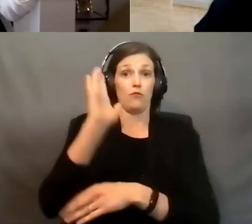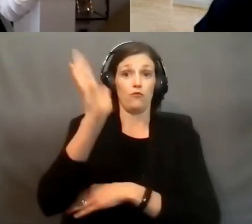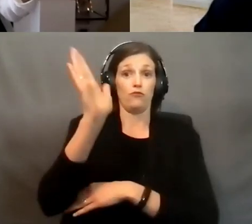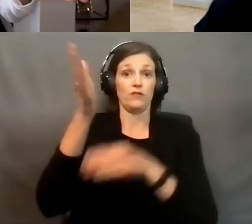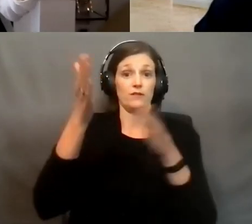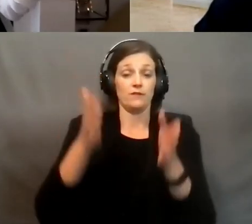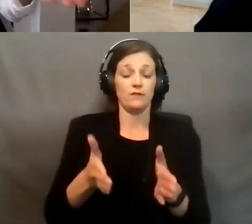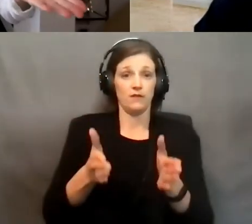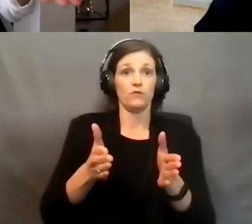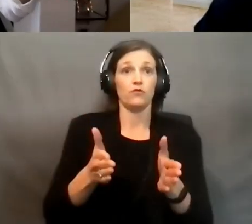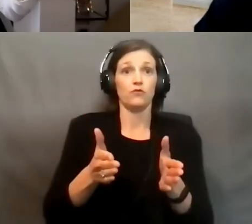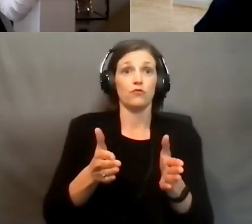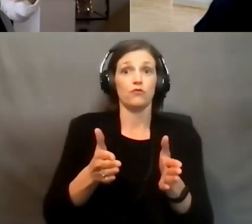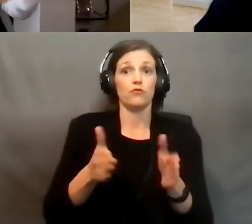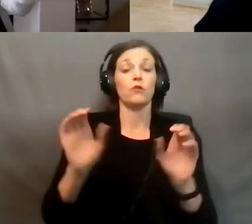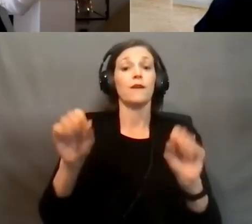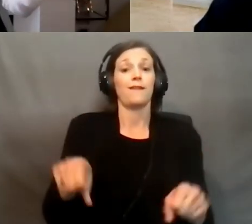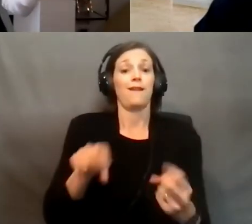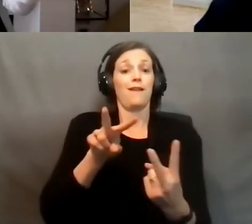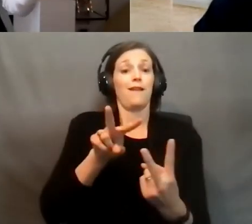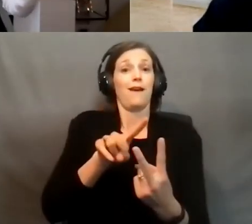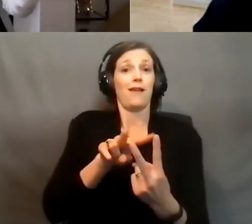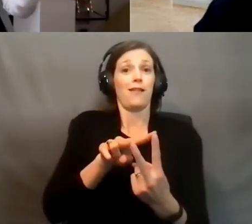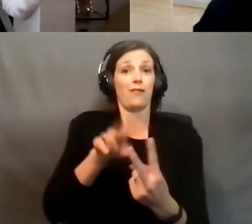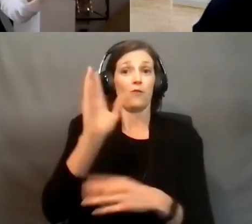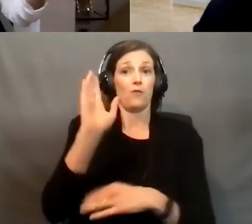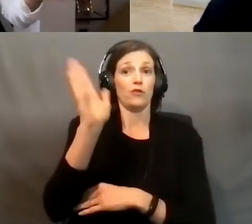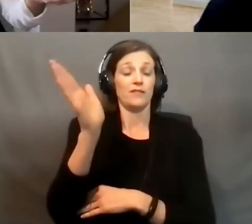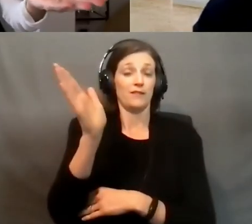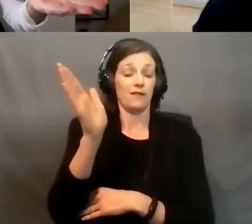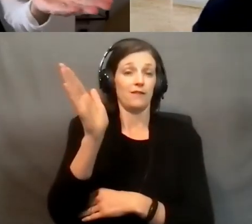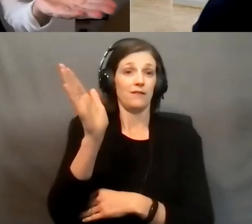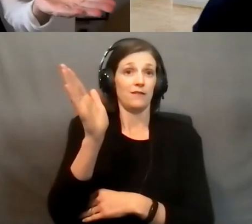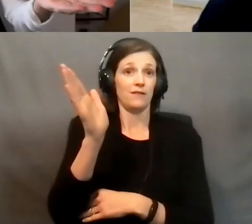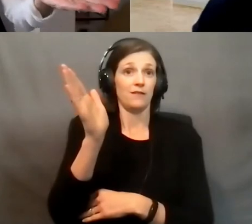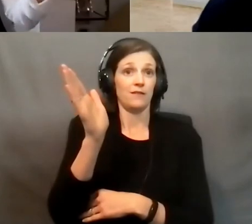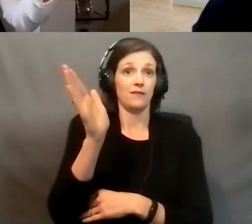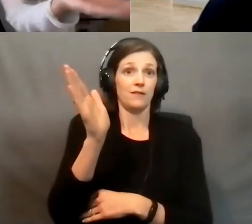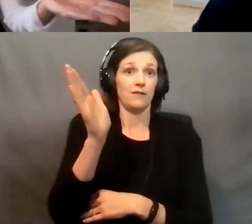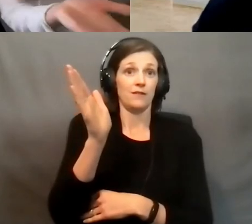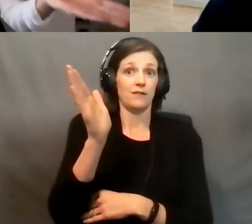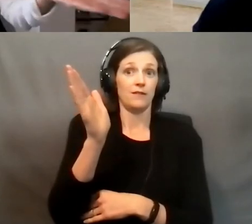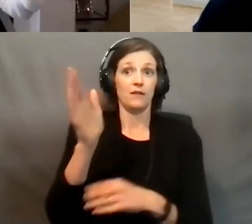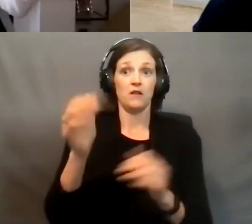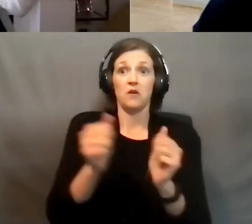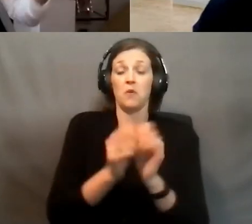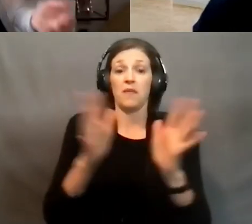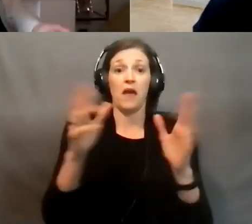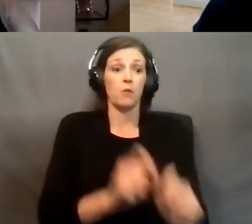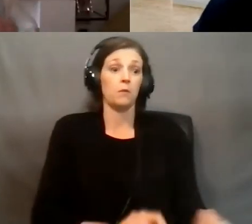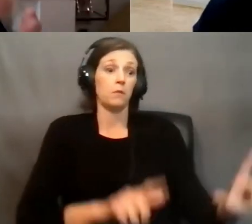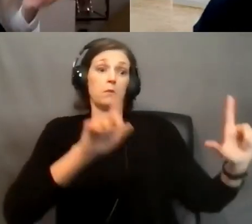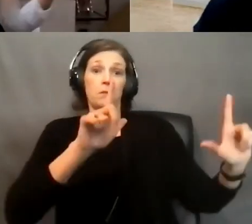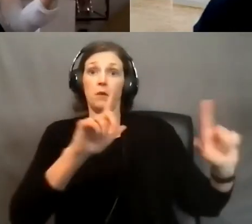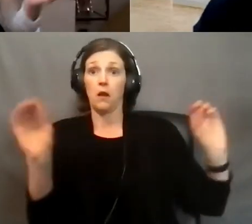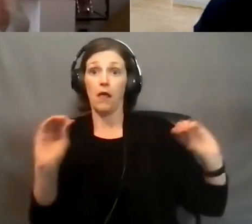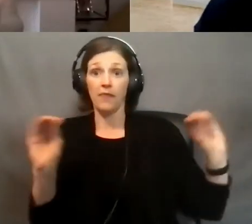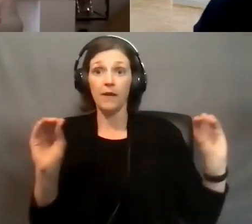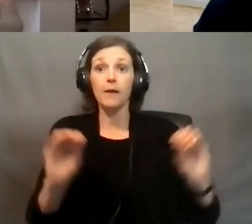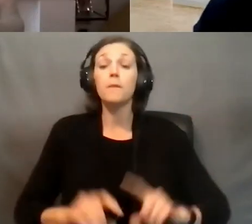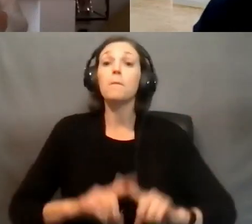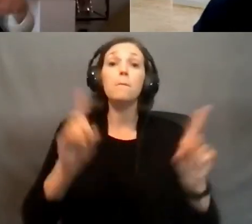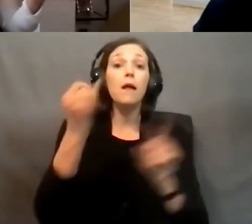presenter can either present in there without pulling anything up, but if you want to pull up your